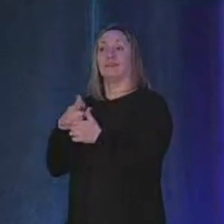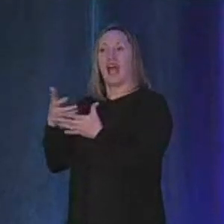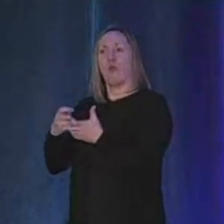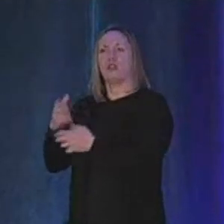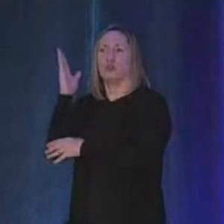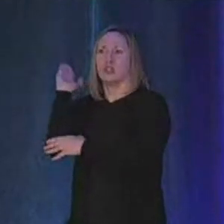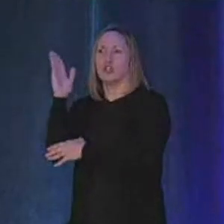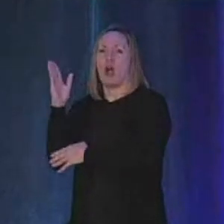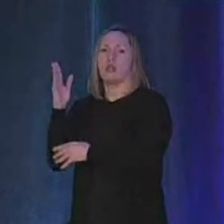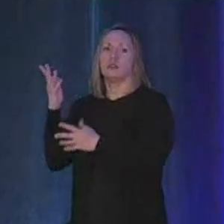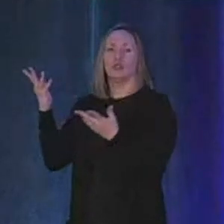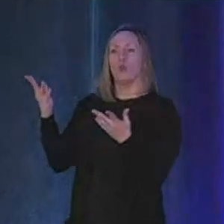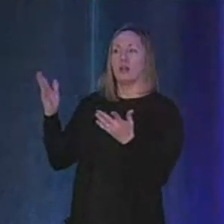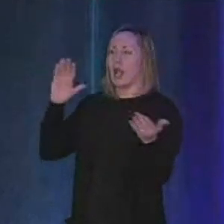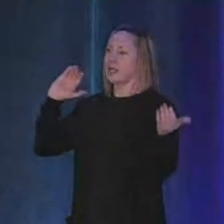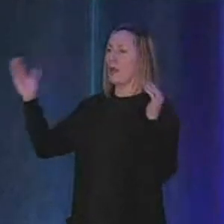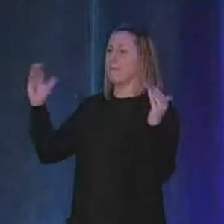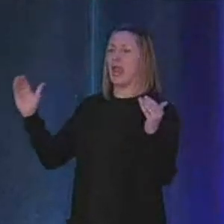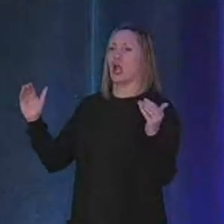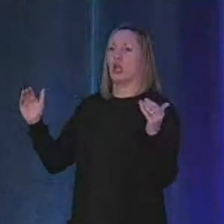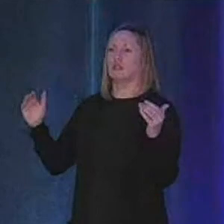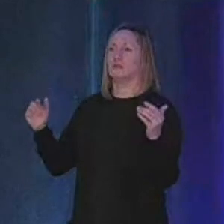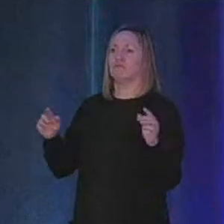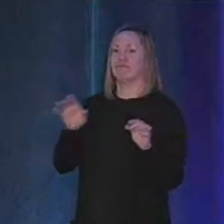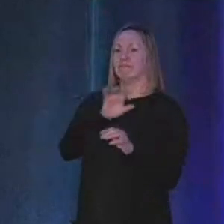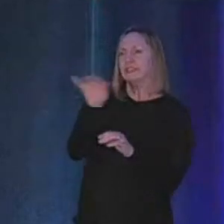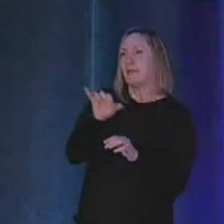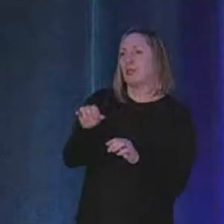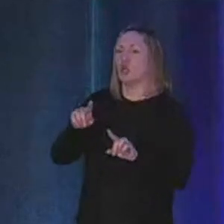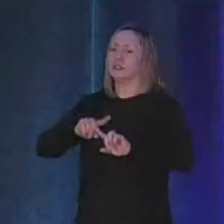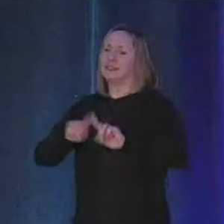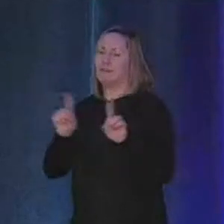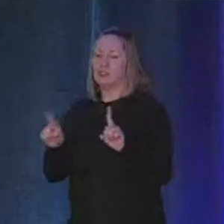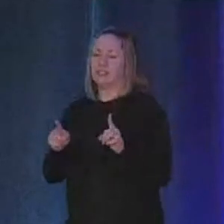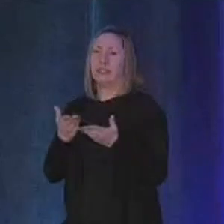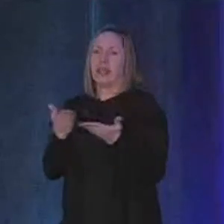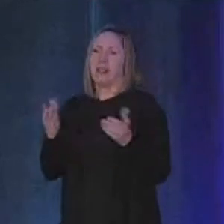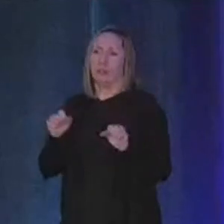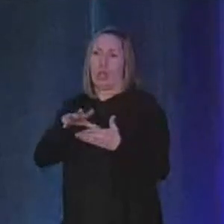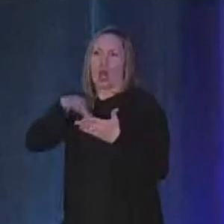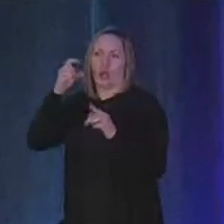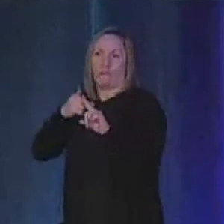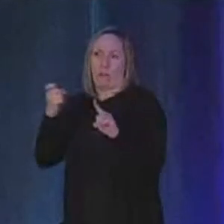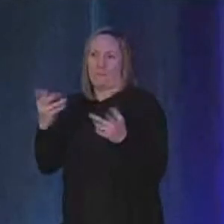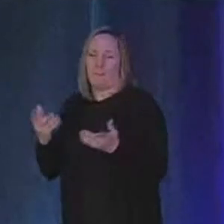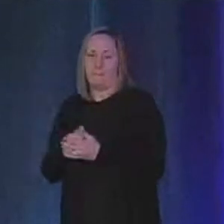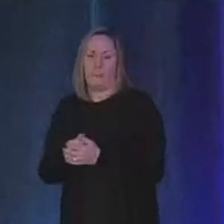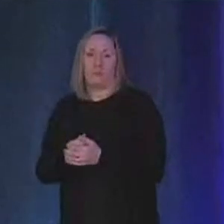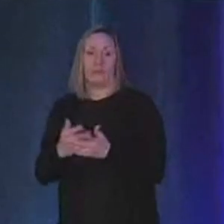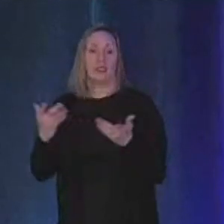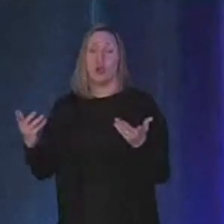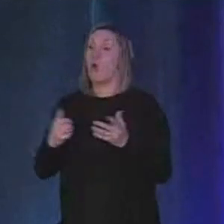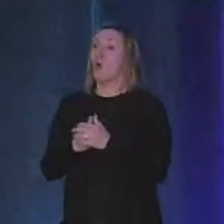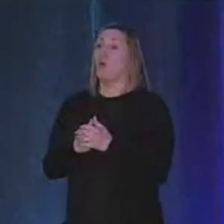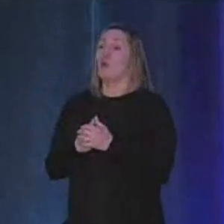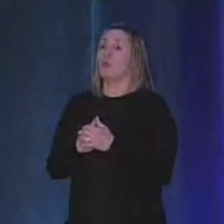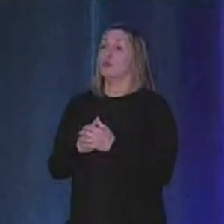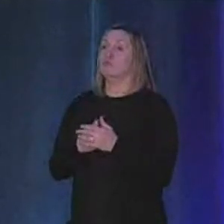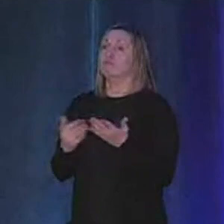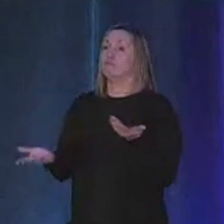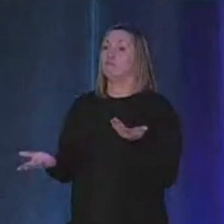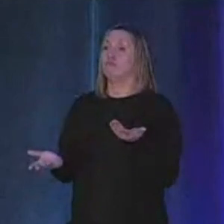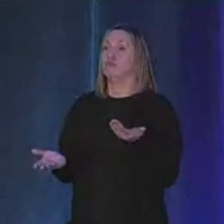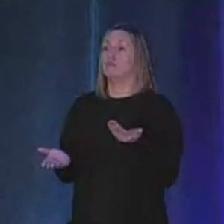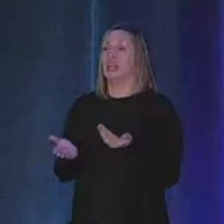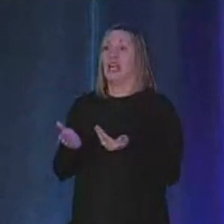kind of compare and contrast there and see if we can take some lessons from it. So almost positive, if you've